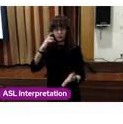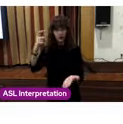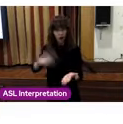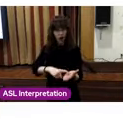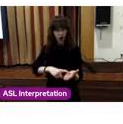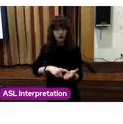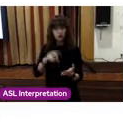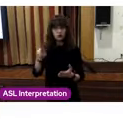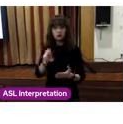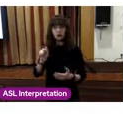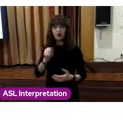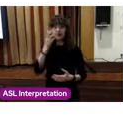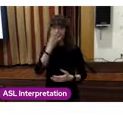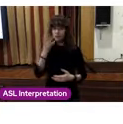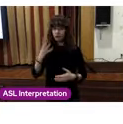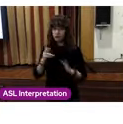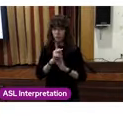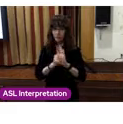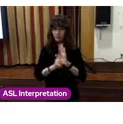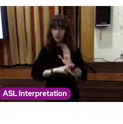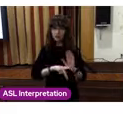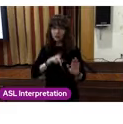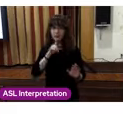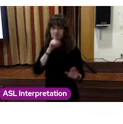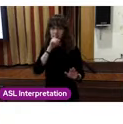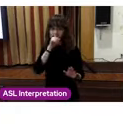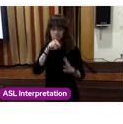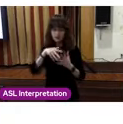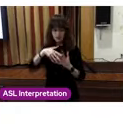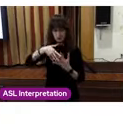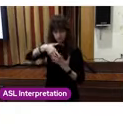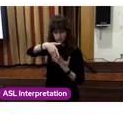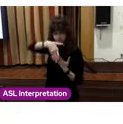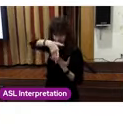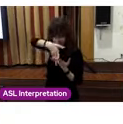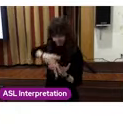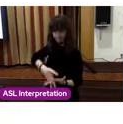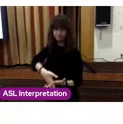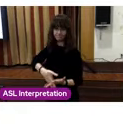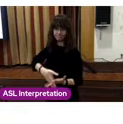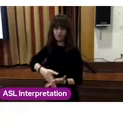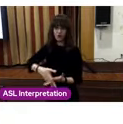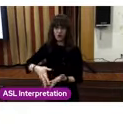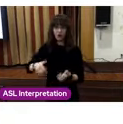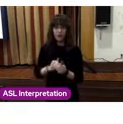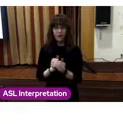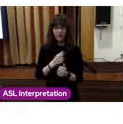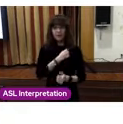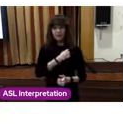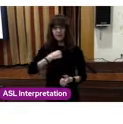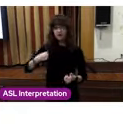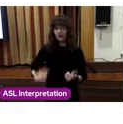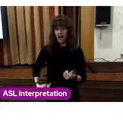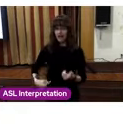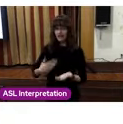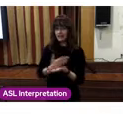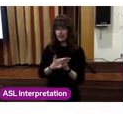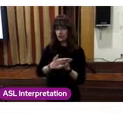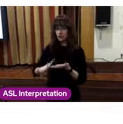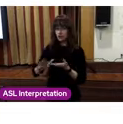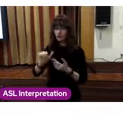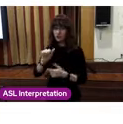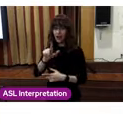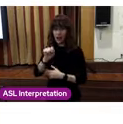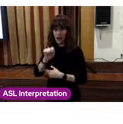U.S. immigration policy is rooted, it all started with the Chinese Exclusion Act, which was